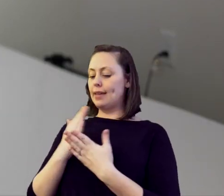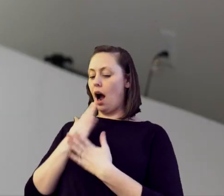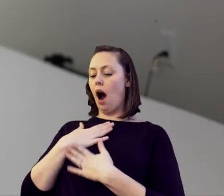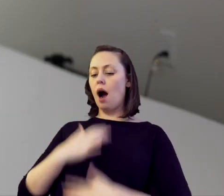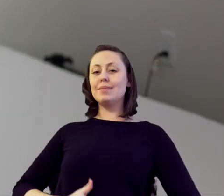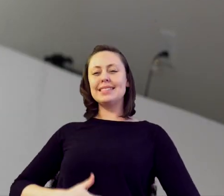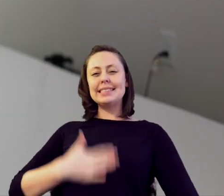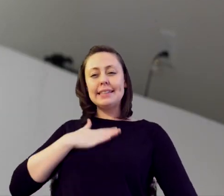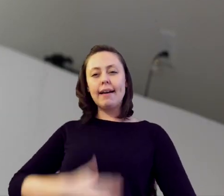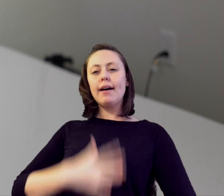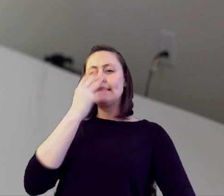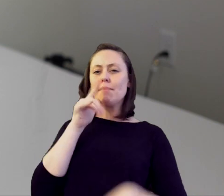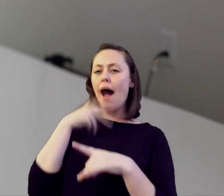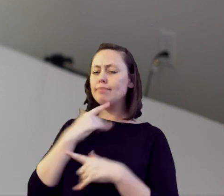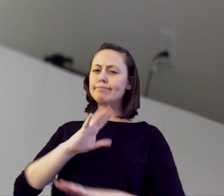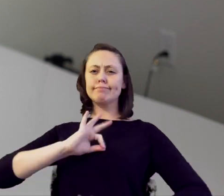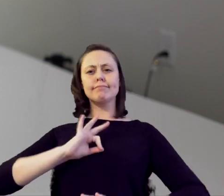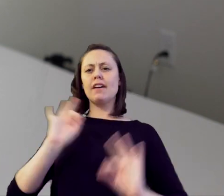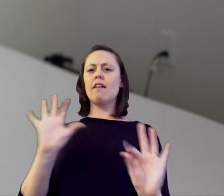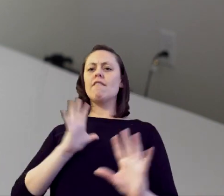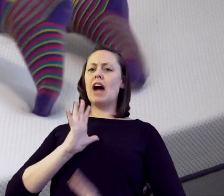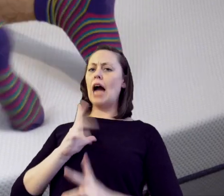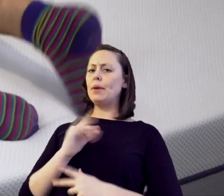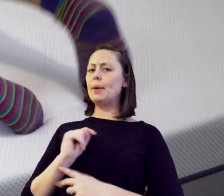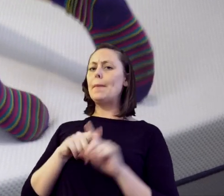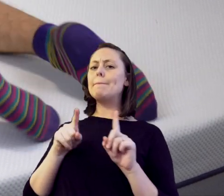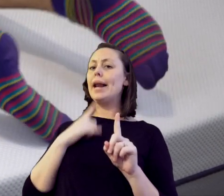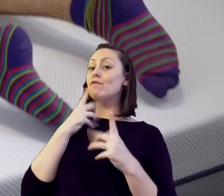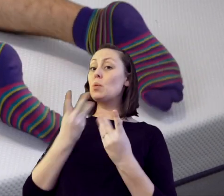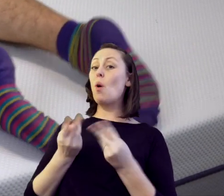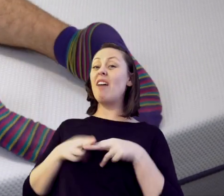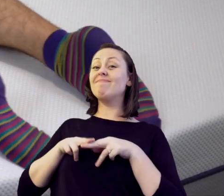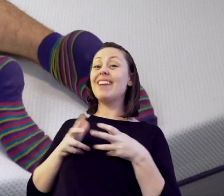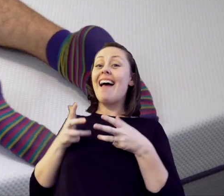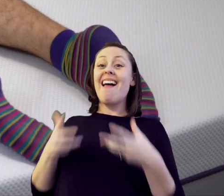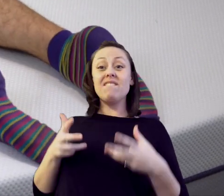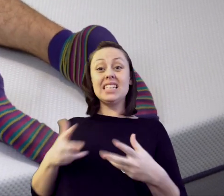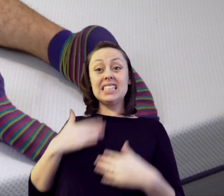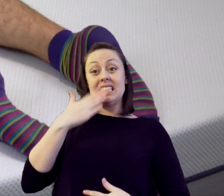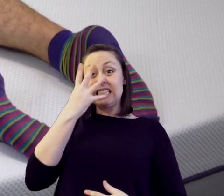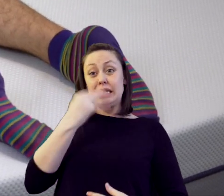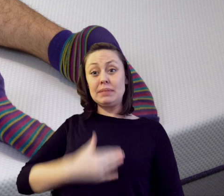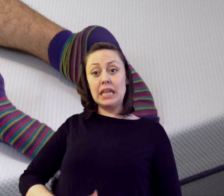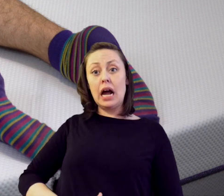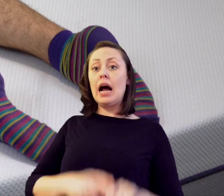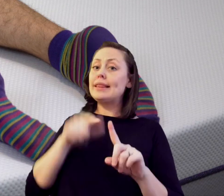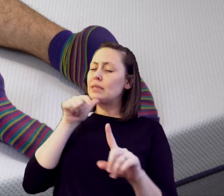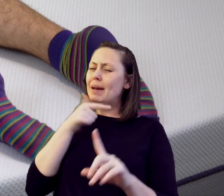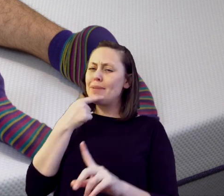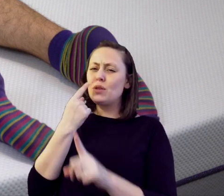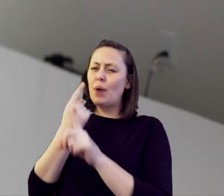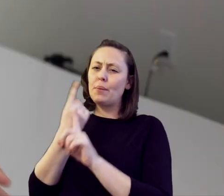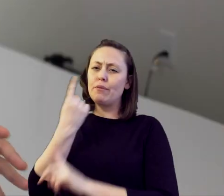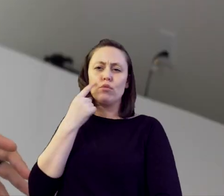stomach sleepers might get on with the purple mattress absolutely fine, if you're a heavier stomach sleeper, this might not be the one